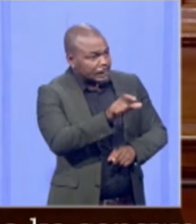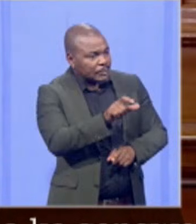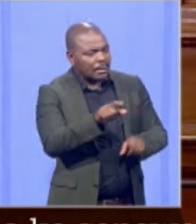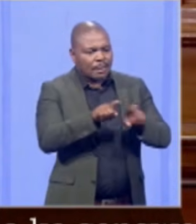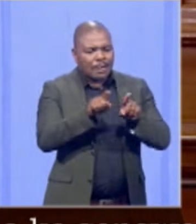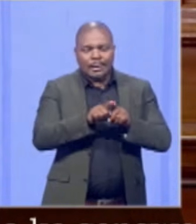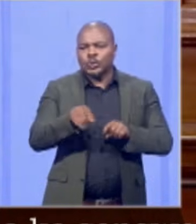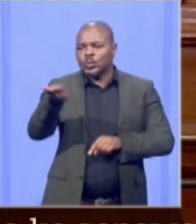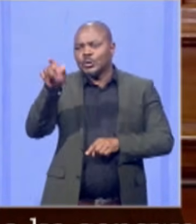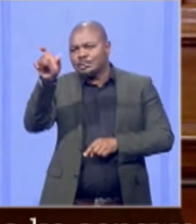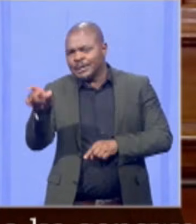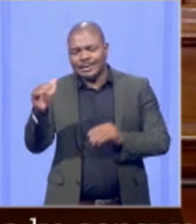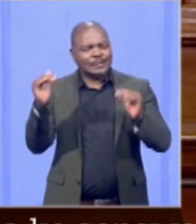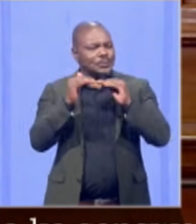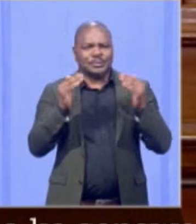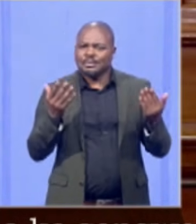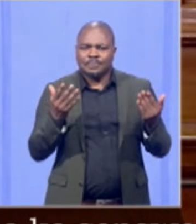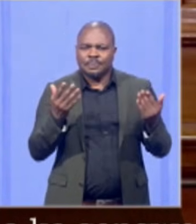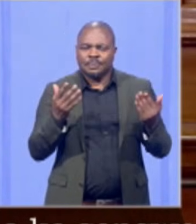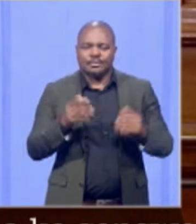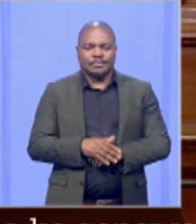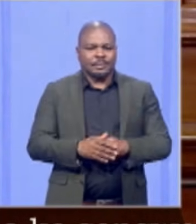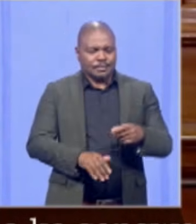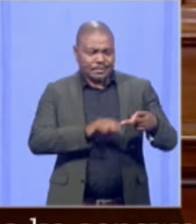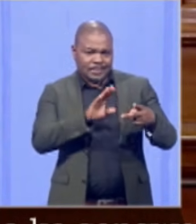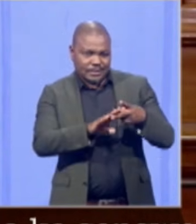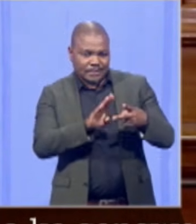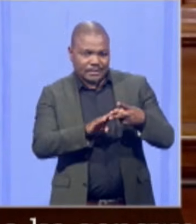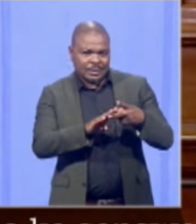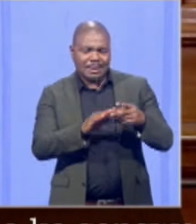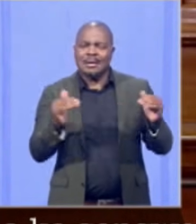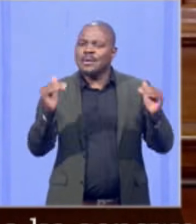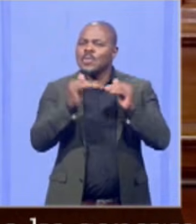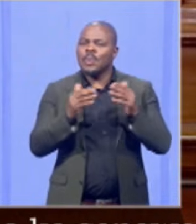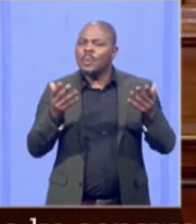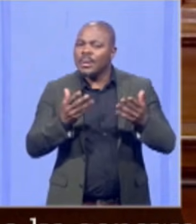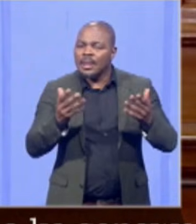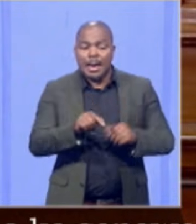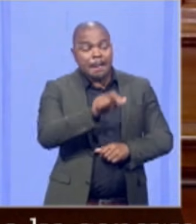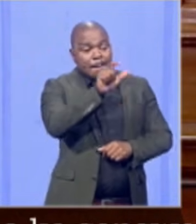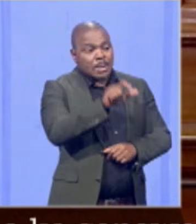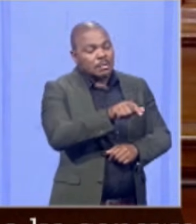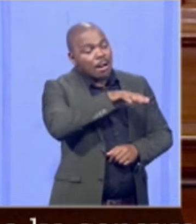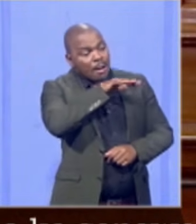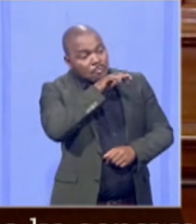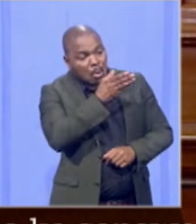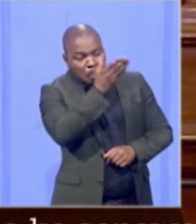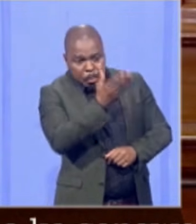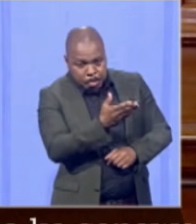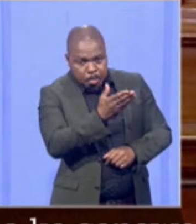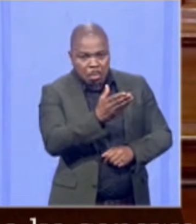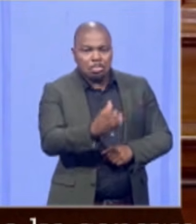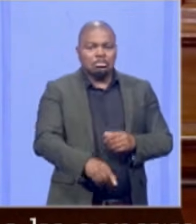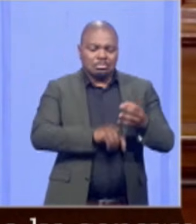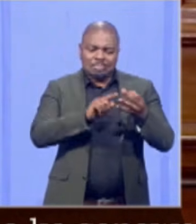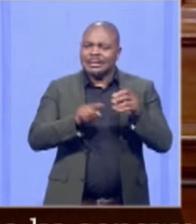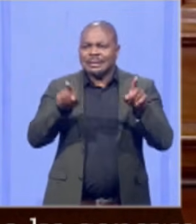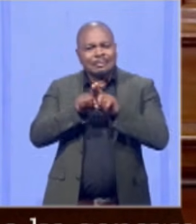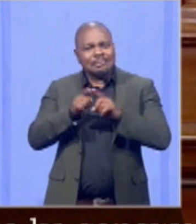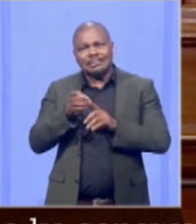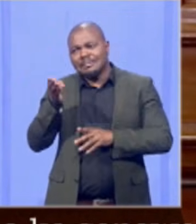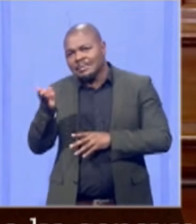a Zulu speaker. It also applies equally to someone who speaks Afrikaans as it